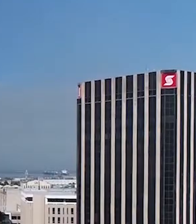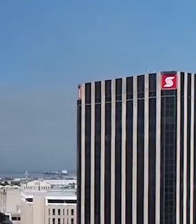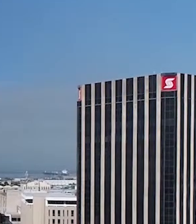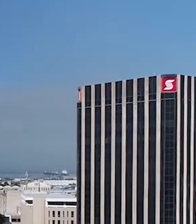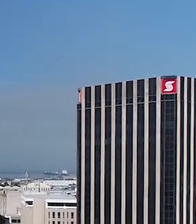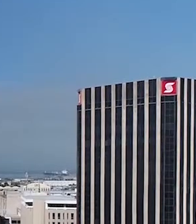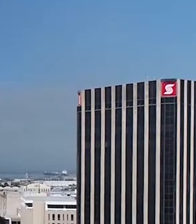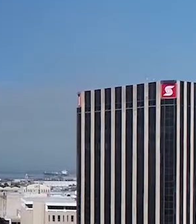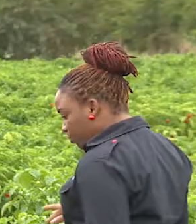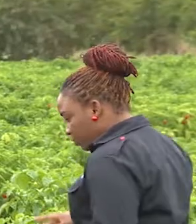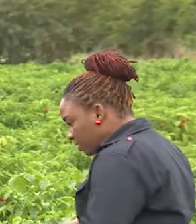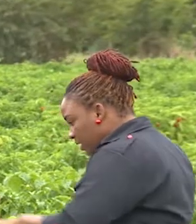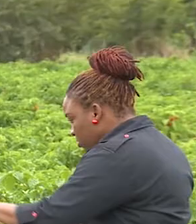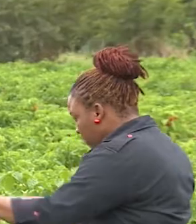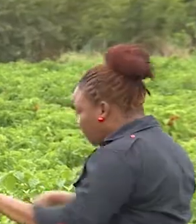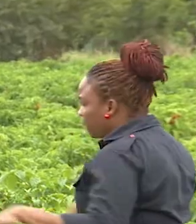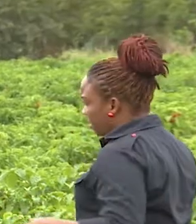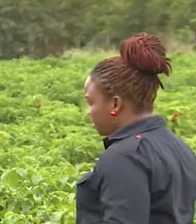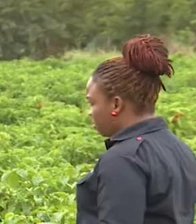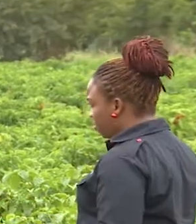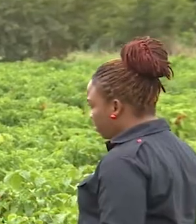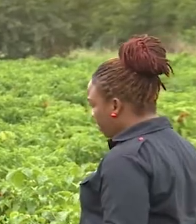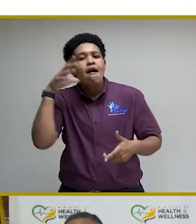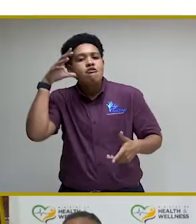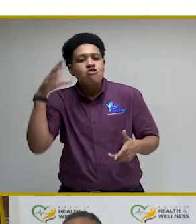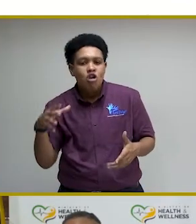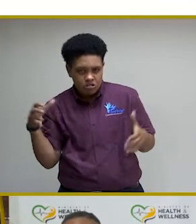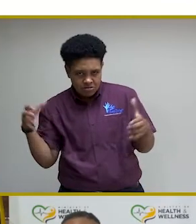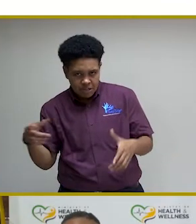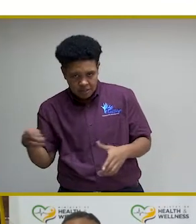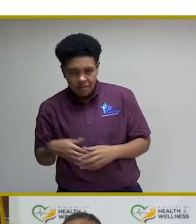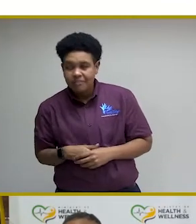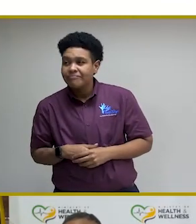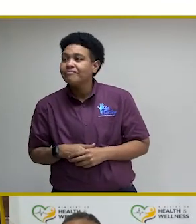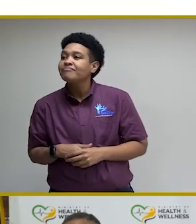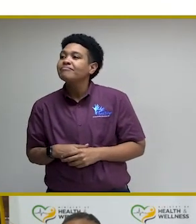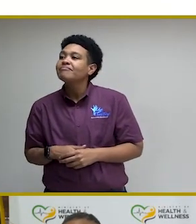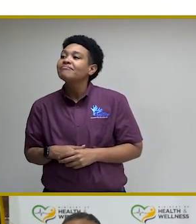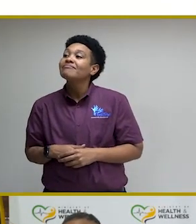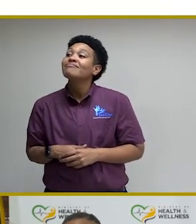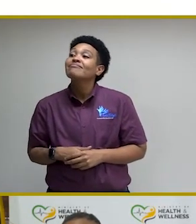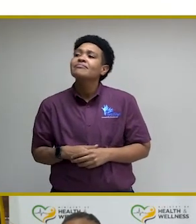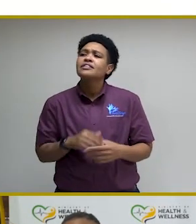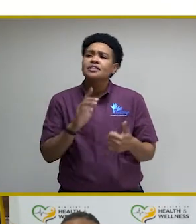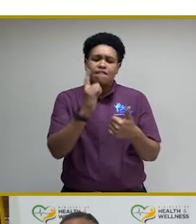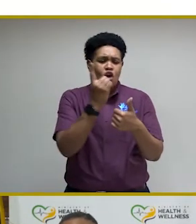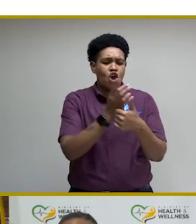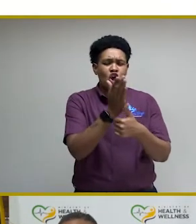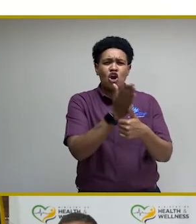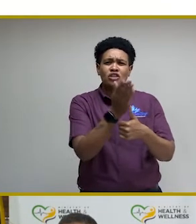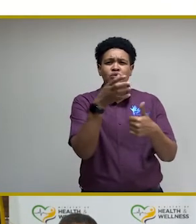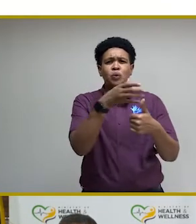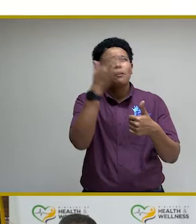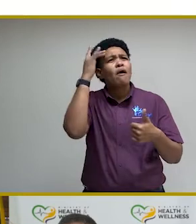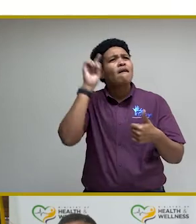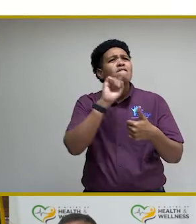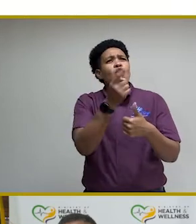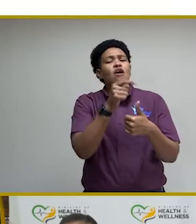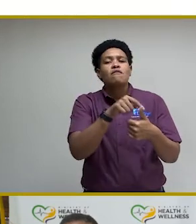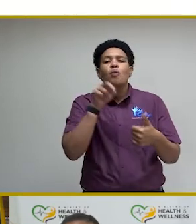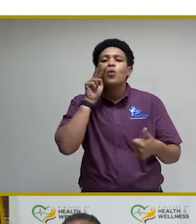manufacturing sector, banking sector, the agricultural sector. The principle behind phase 1 is that we are looking